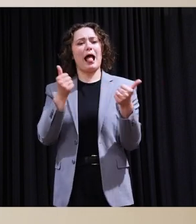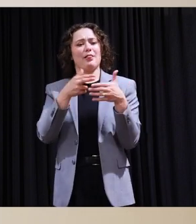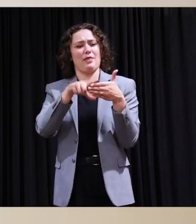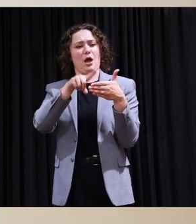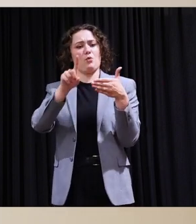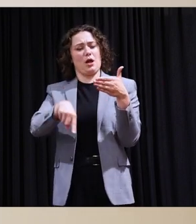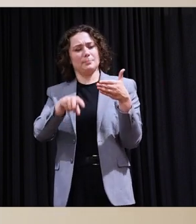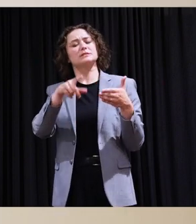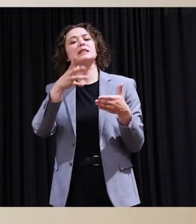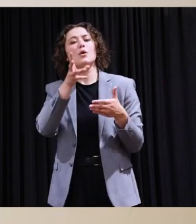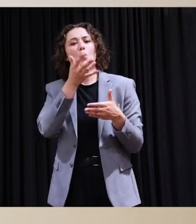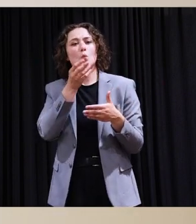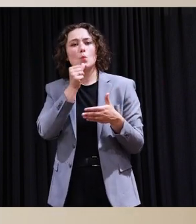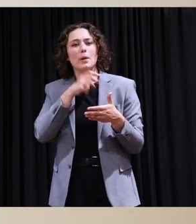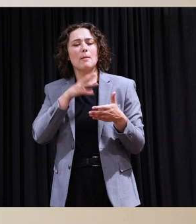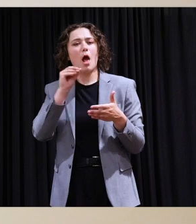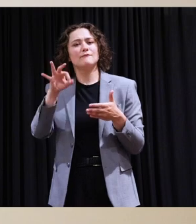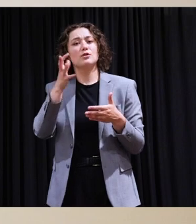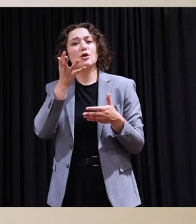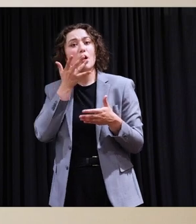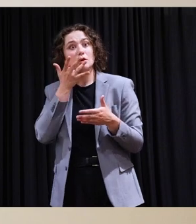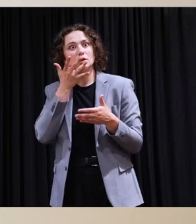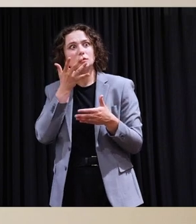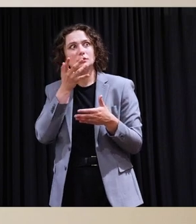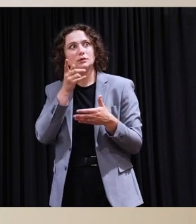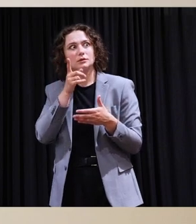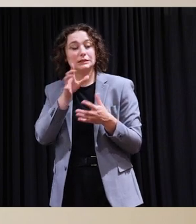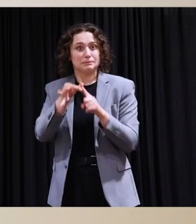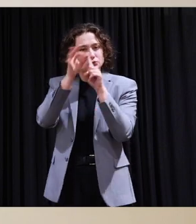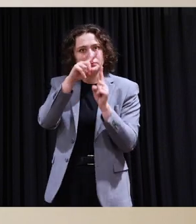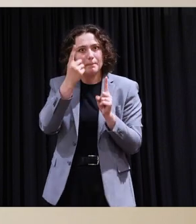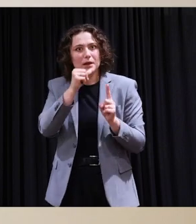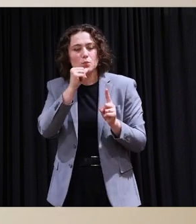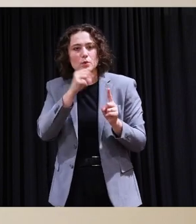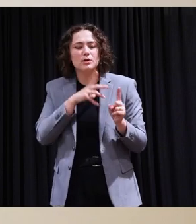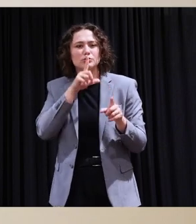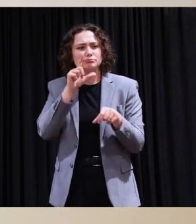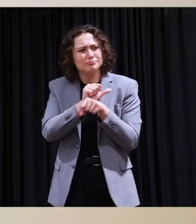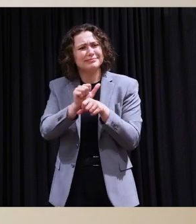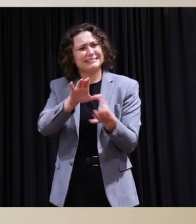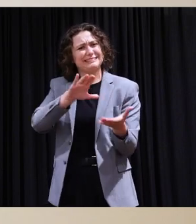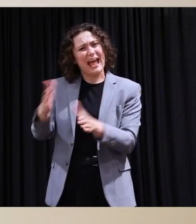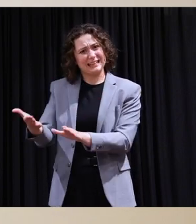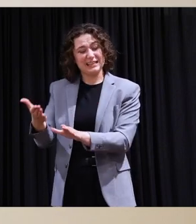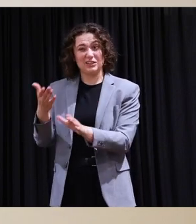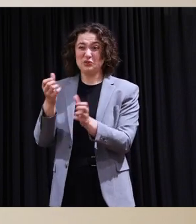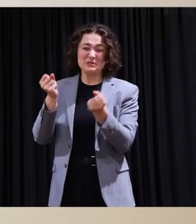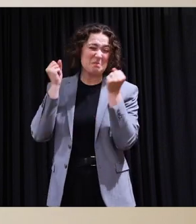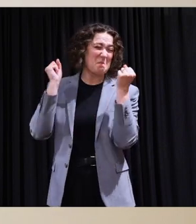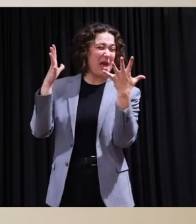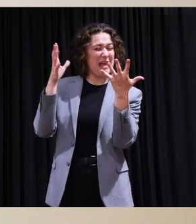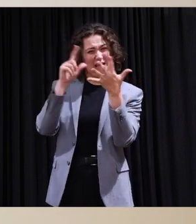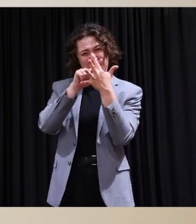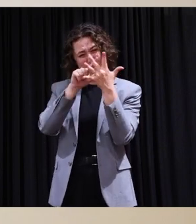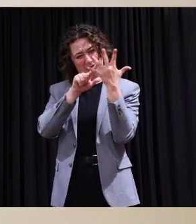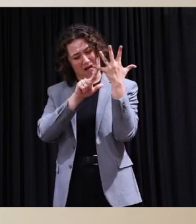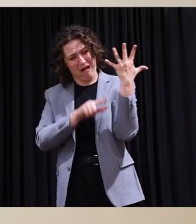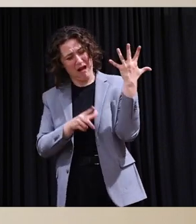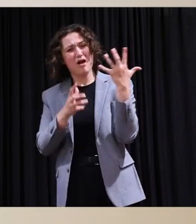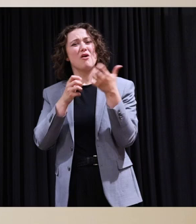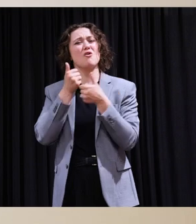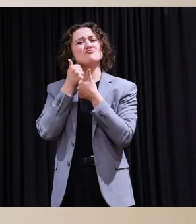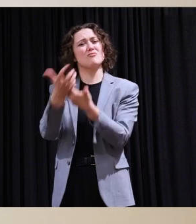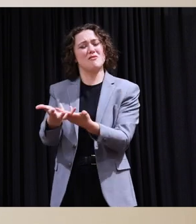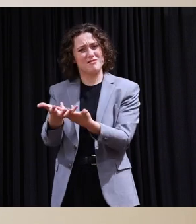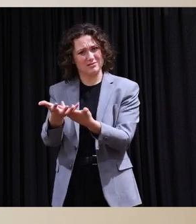especially Black women, are dying, and it's because of all of these other things that compound that. There's racism, there's, again,